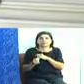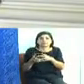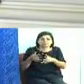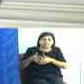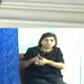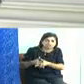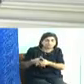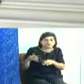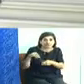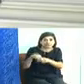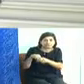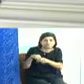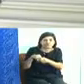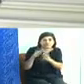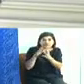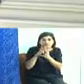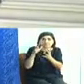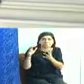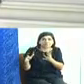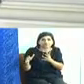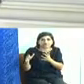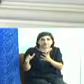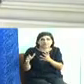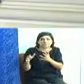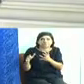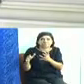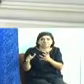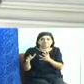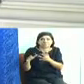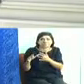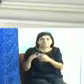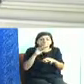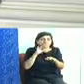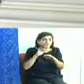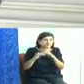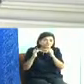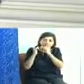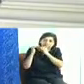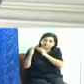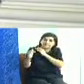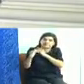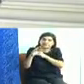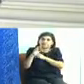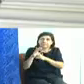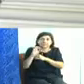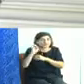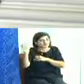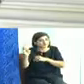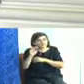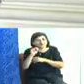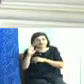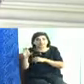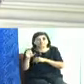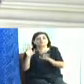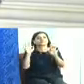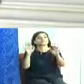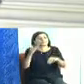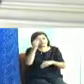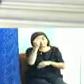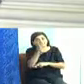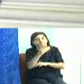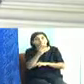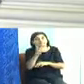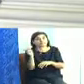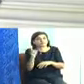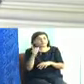rooted in the rich, fertile soil of the coastal plain of Eastern North Carolina, which, by the way, is where